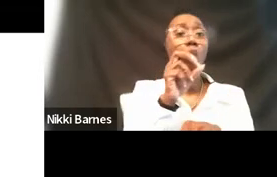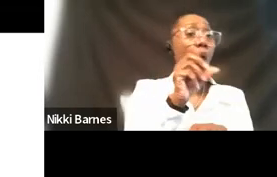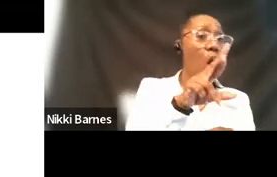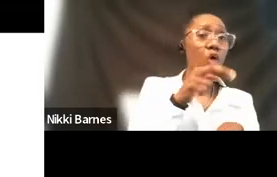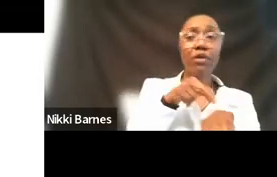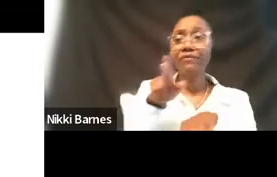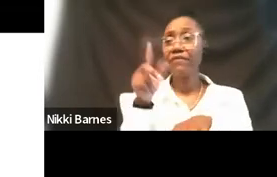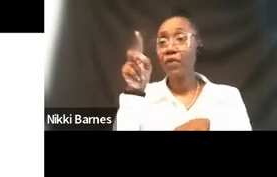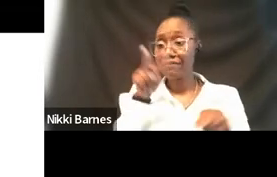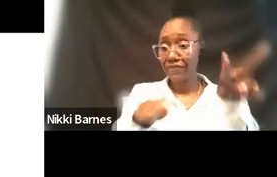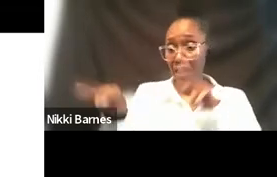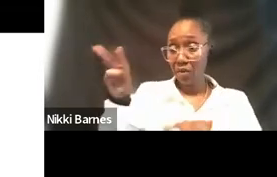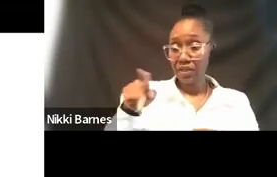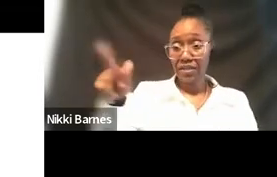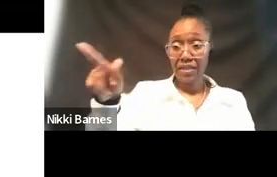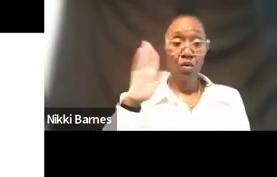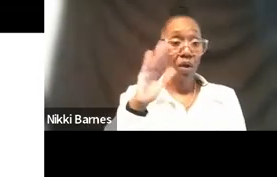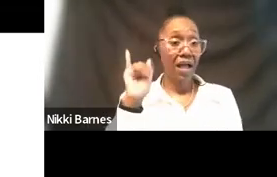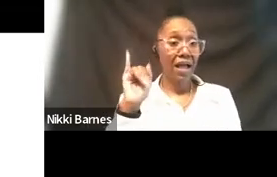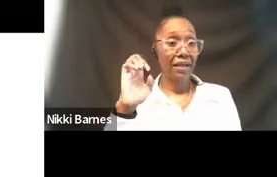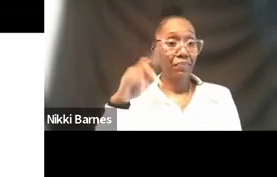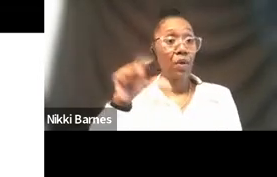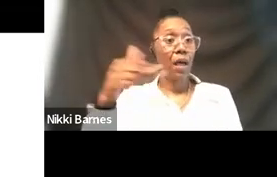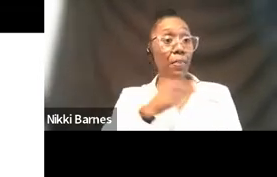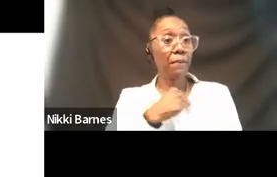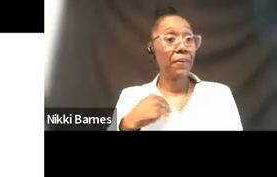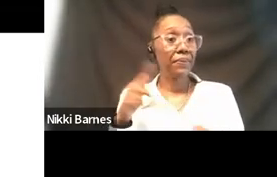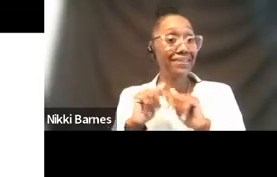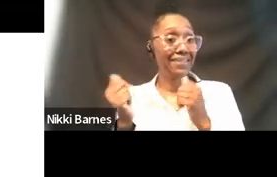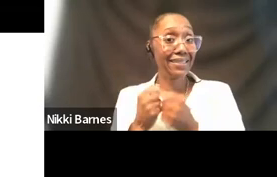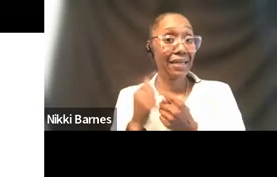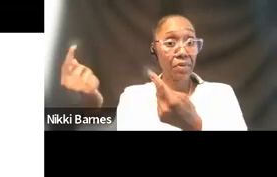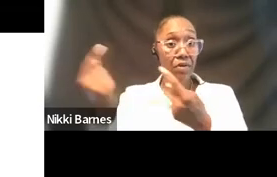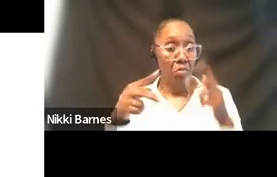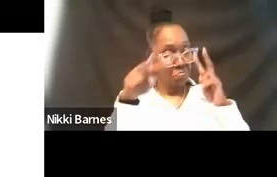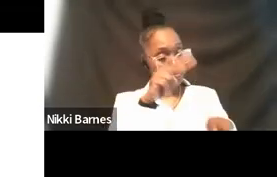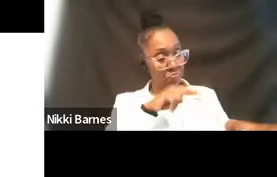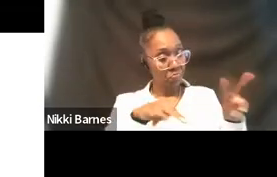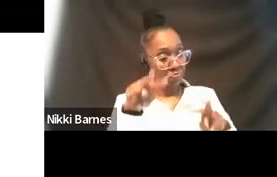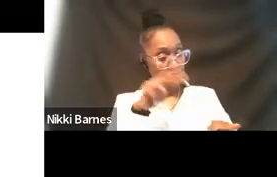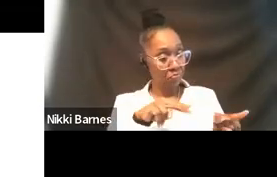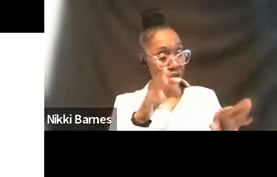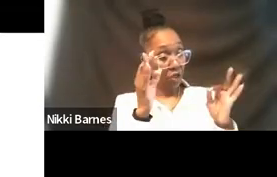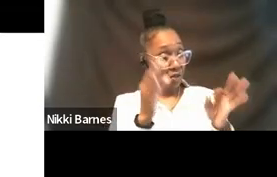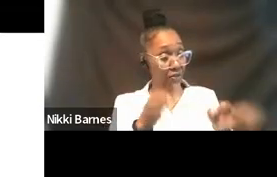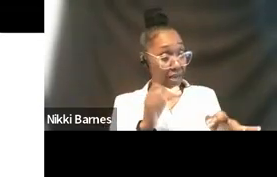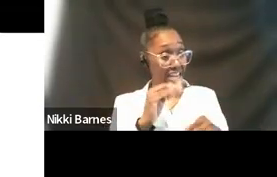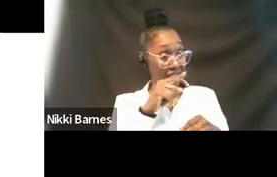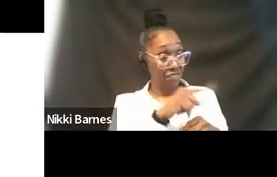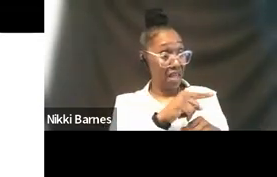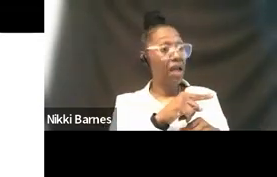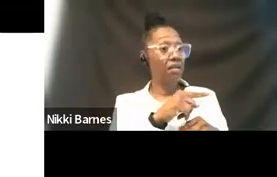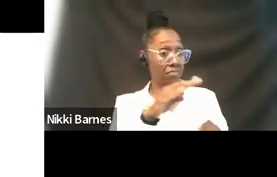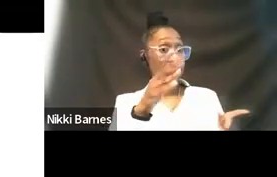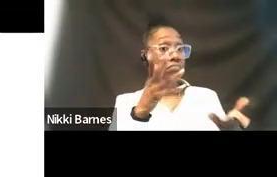do the evaluation themselves with the help of other members of the team. They determine if the child meets the criterion